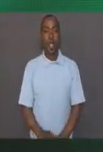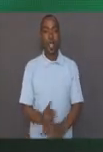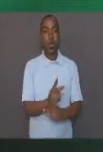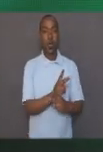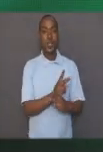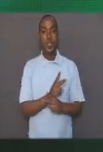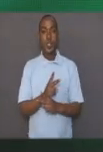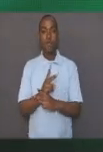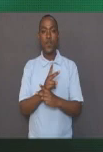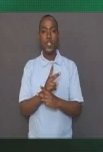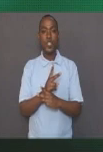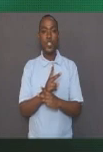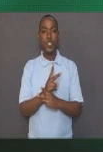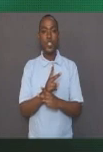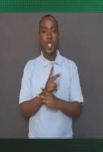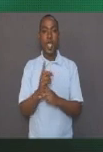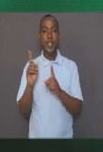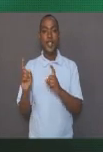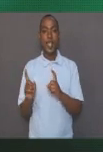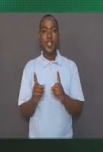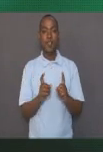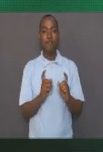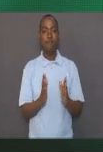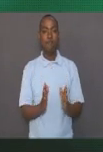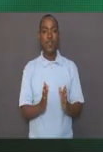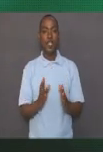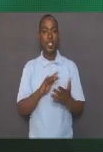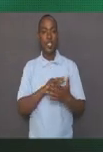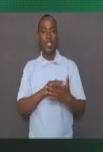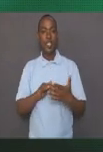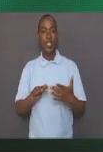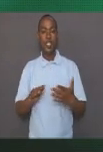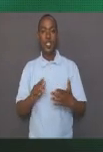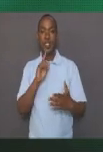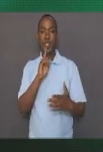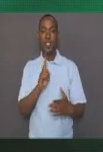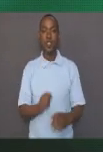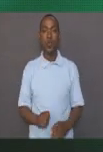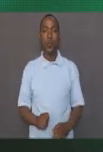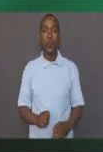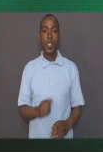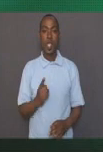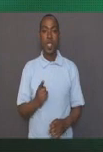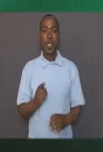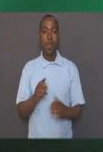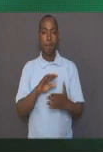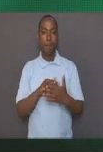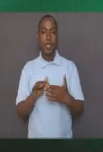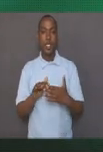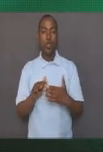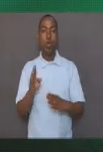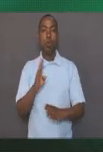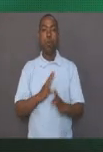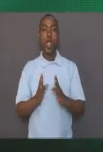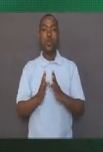Conservation is the scientific study of nature and the status of biodiversity with